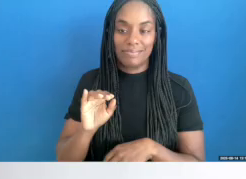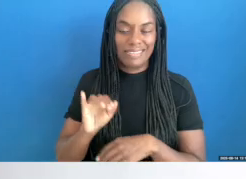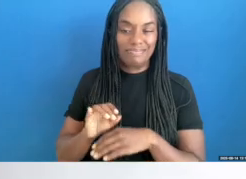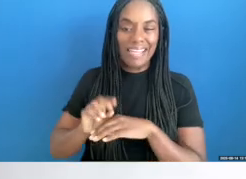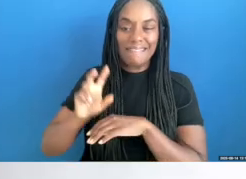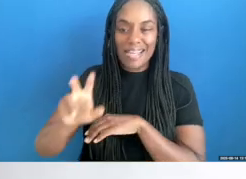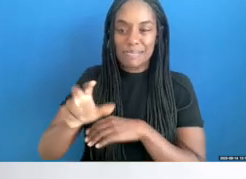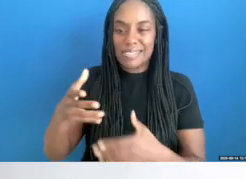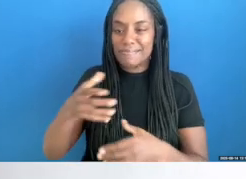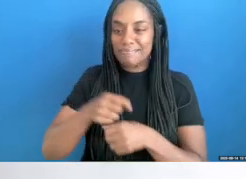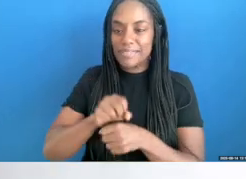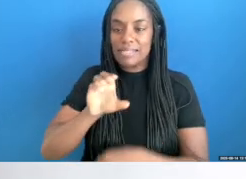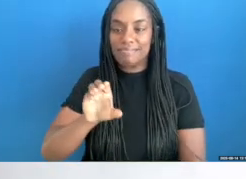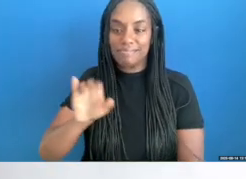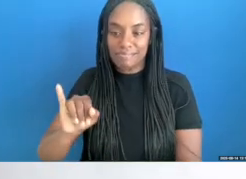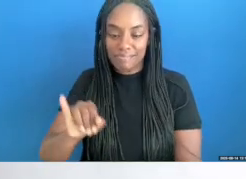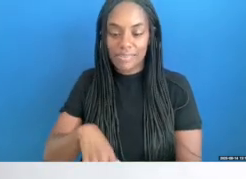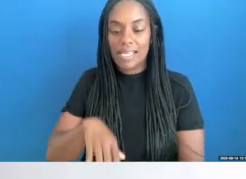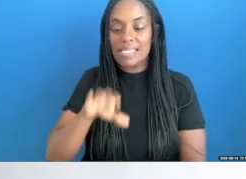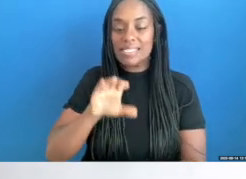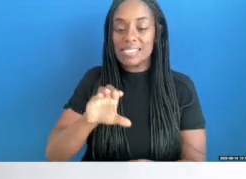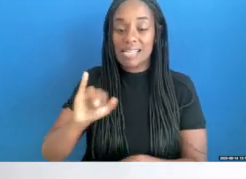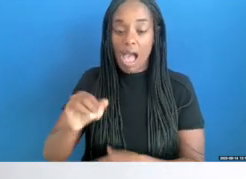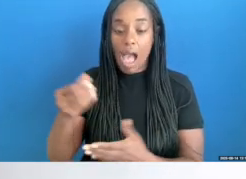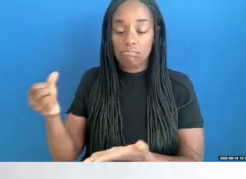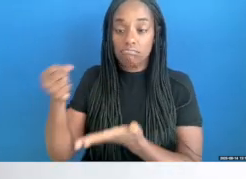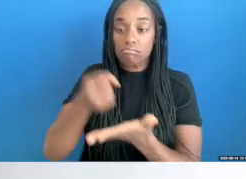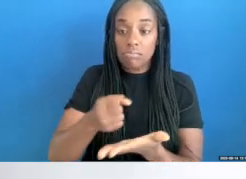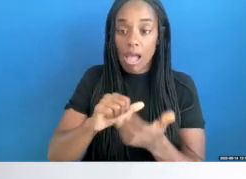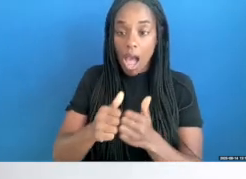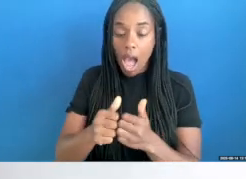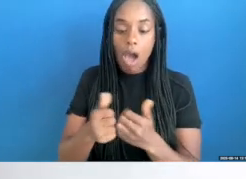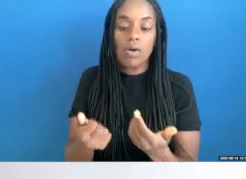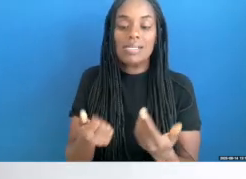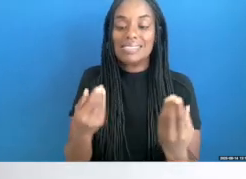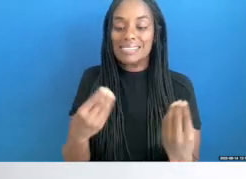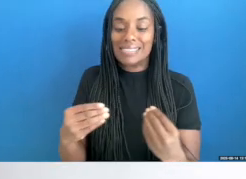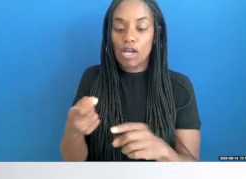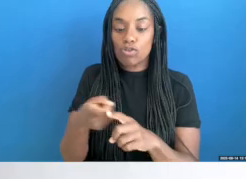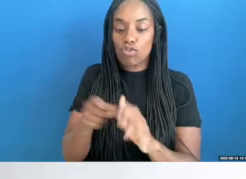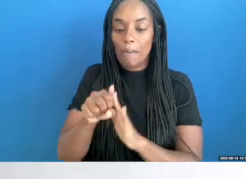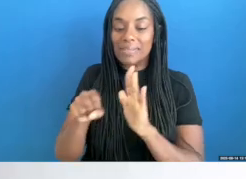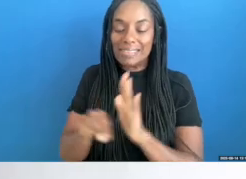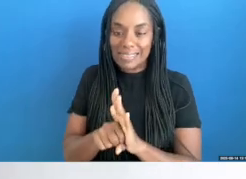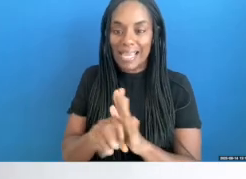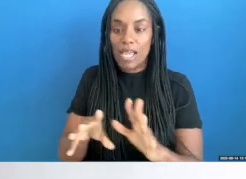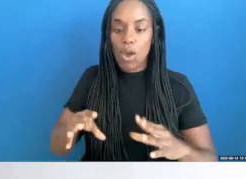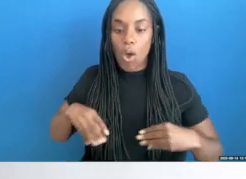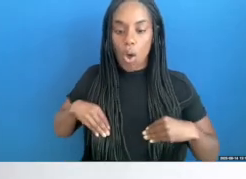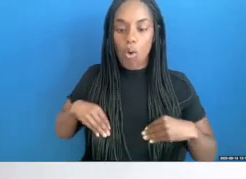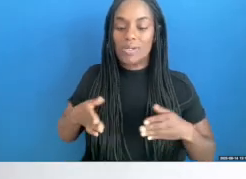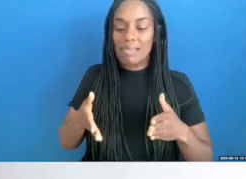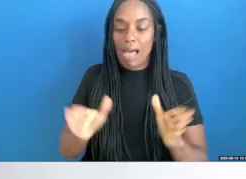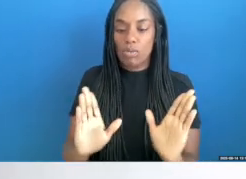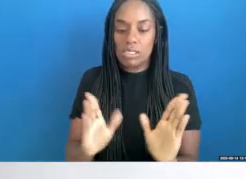CCI are funded by proceeds from the sale of state owned allowances from quarterly cap and trade auctions